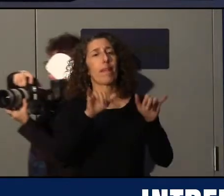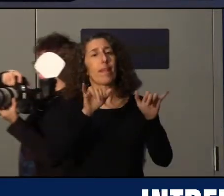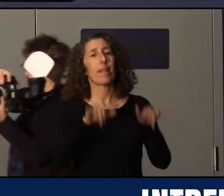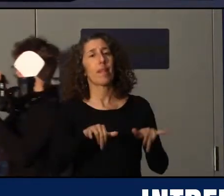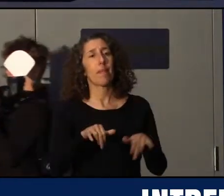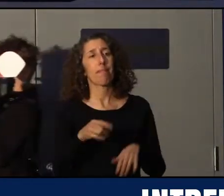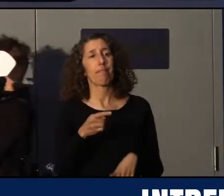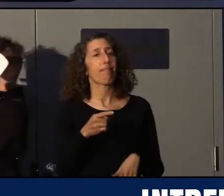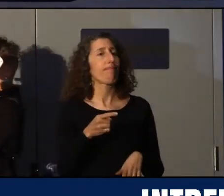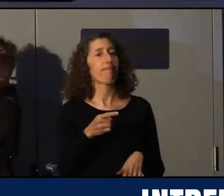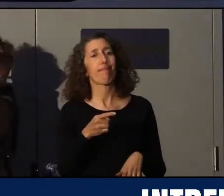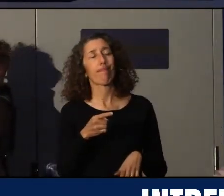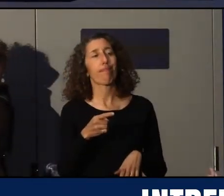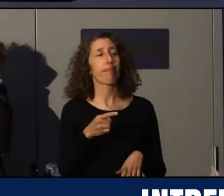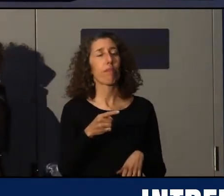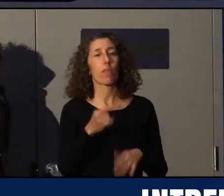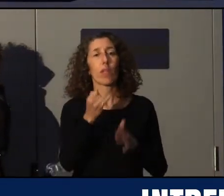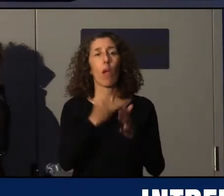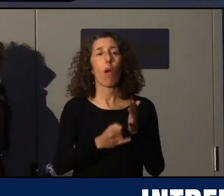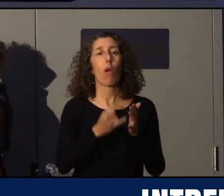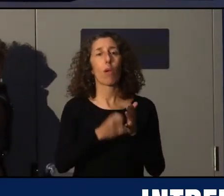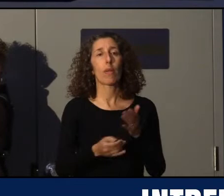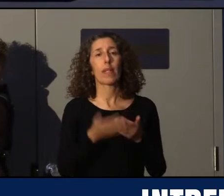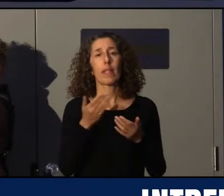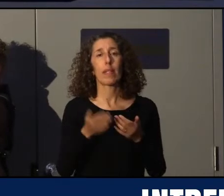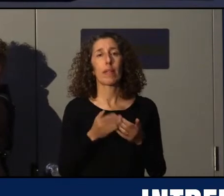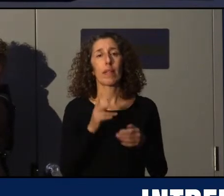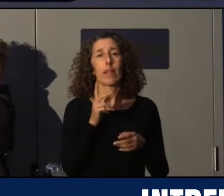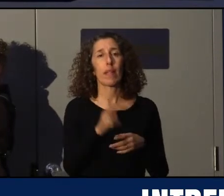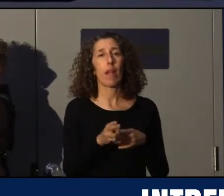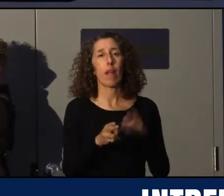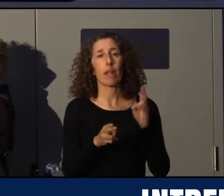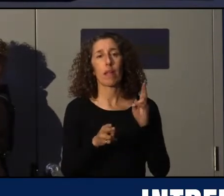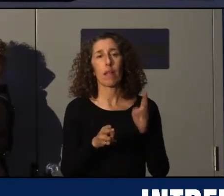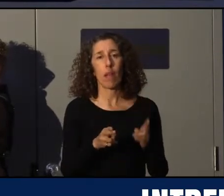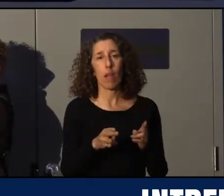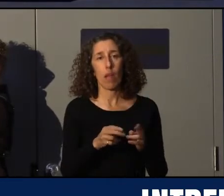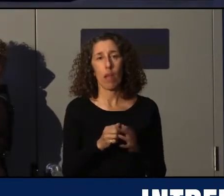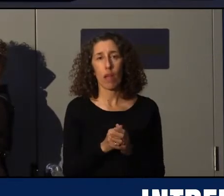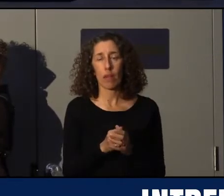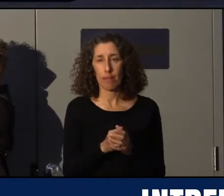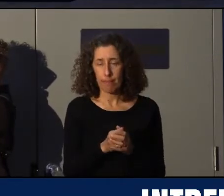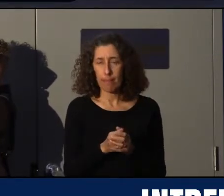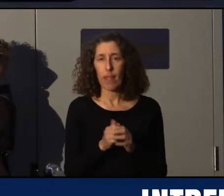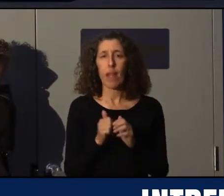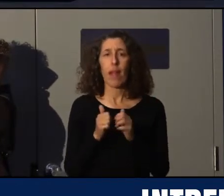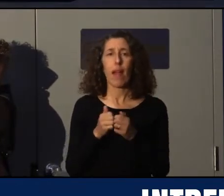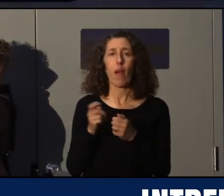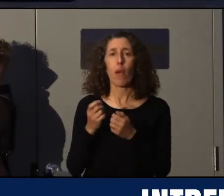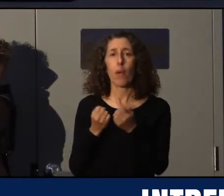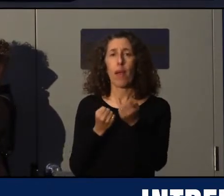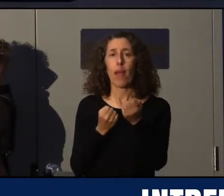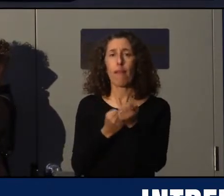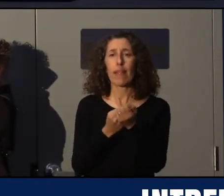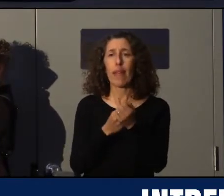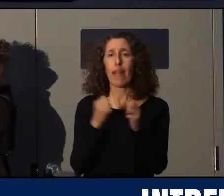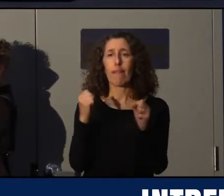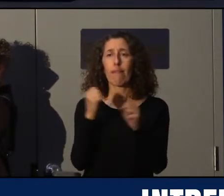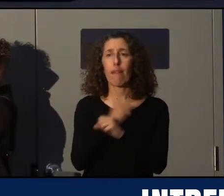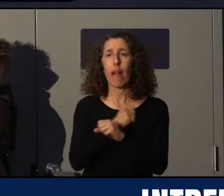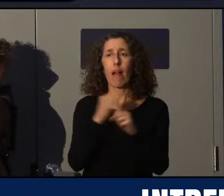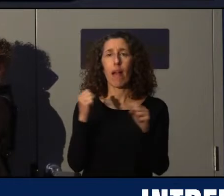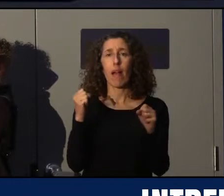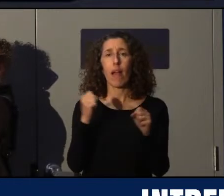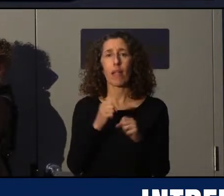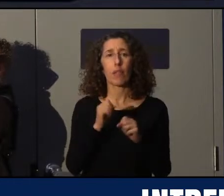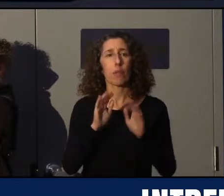programs for children. And so I'd love to hear your experiences on the front line of advocating for art, where at NASA there were scarce resources, at SpaceX there's scarce